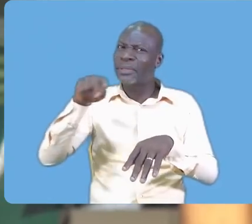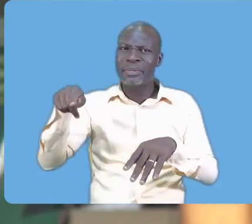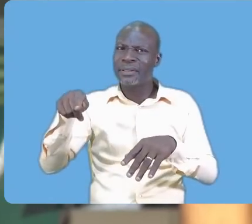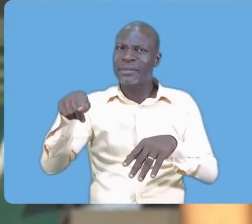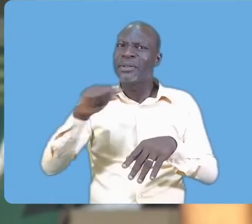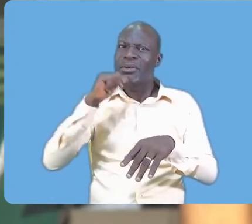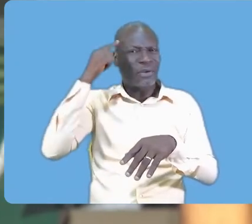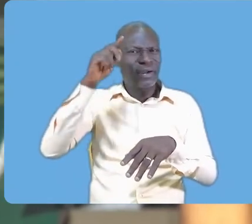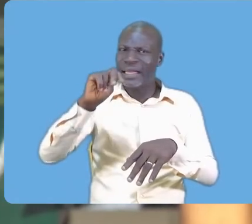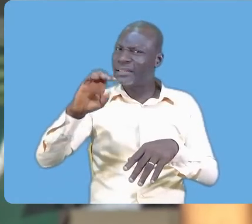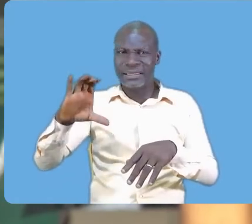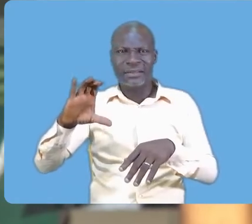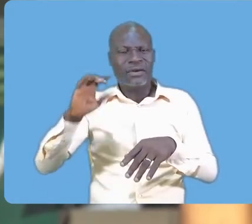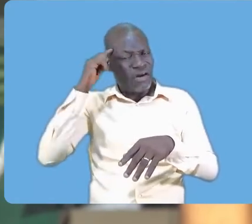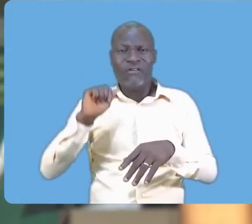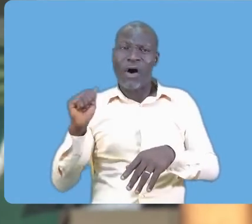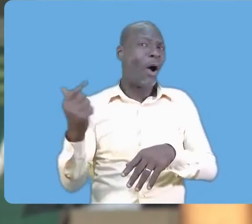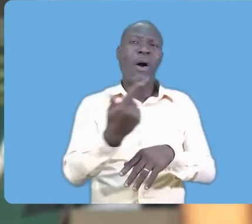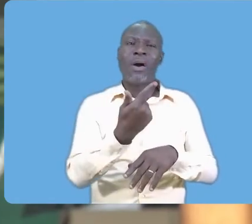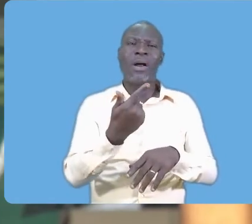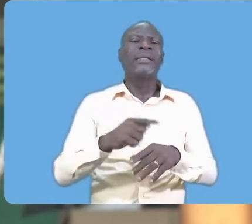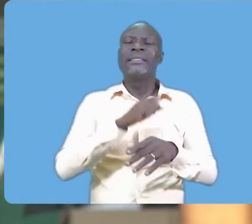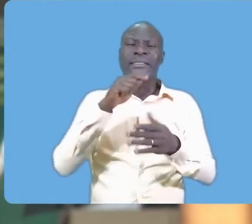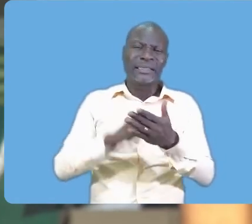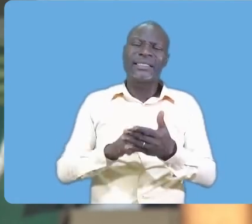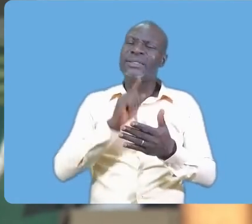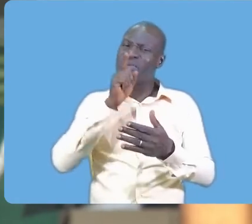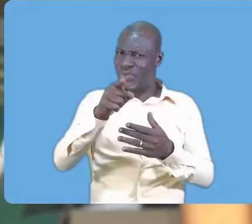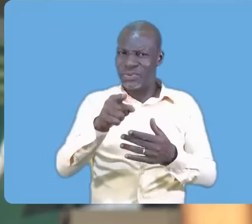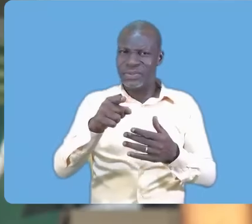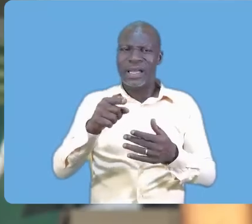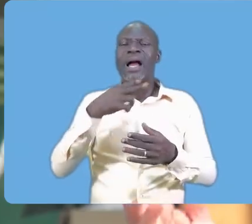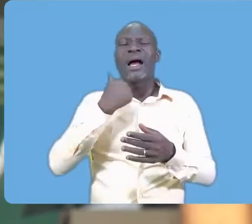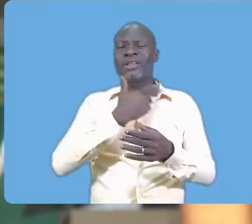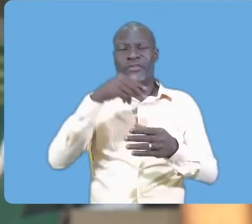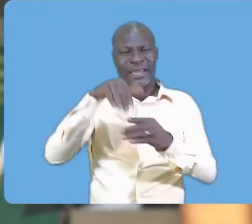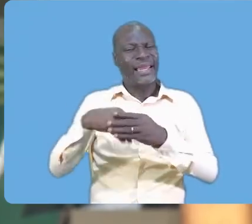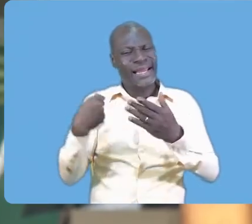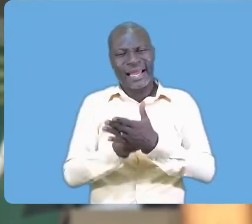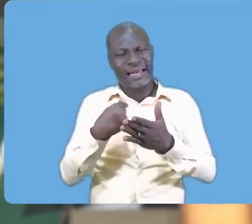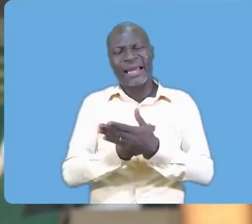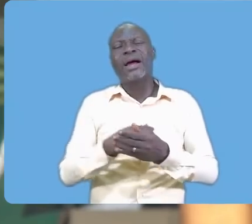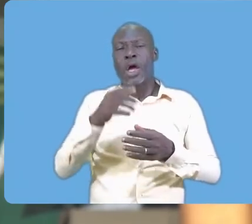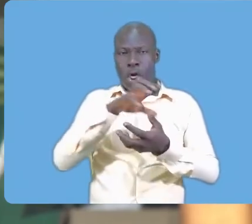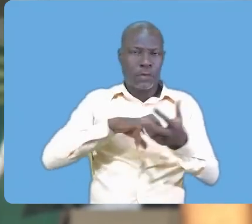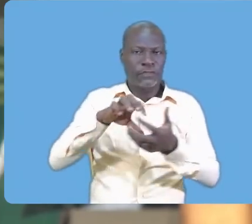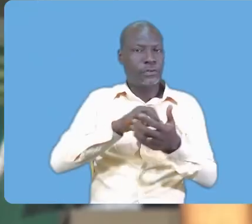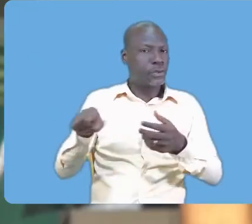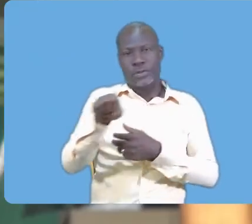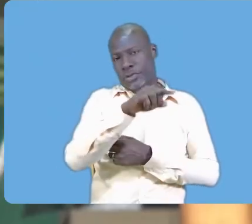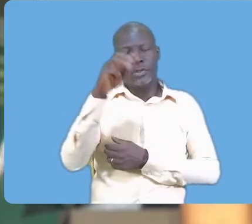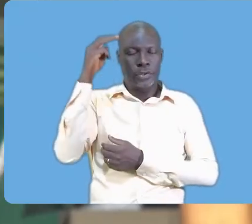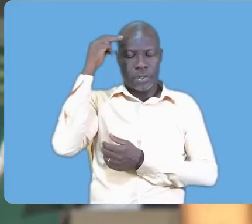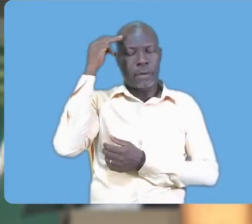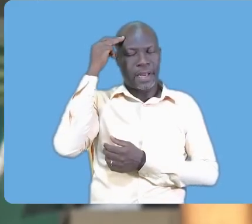e ya NDC dia sa no kure wei ana asofo asofo ne nam Ghana ha amobodi wo mso no entumi nka e na ma oman